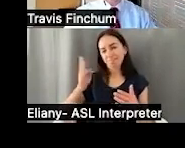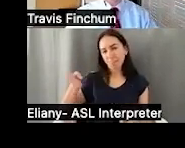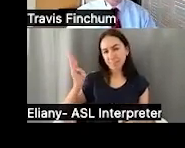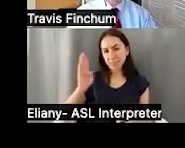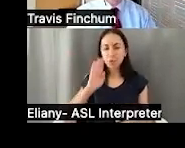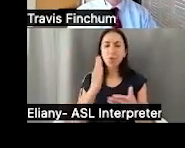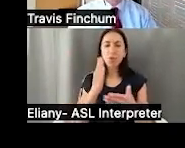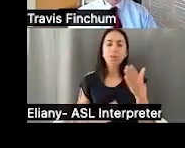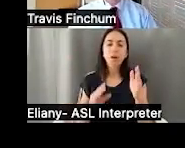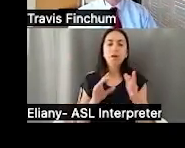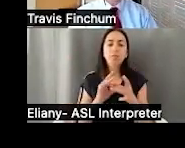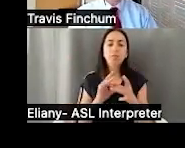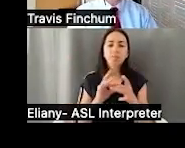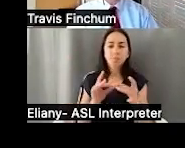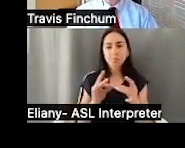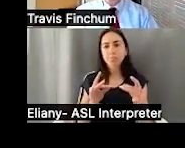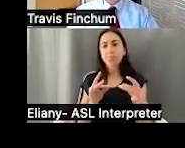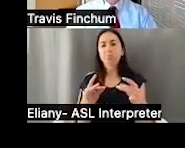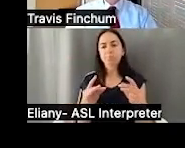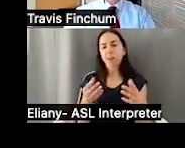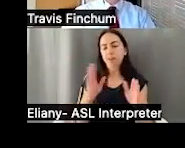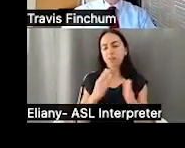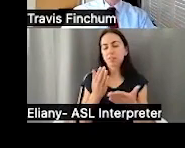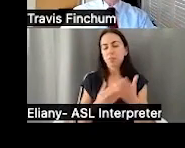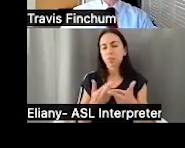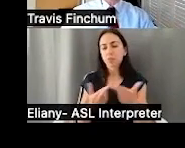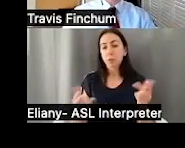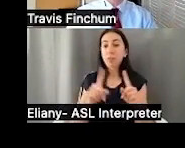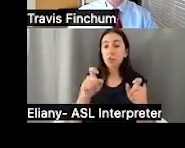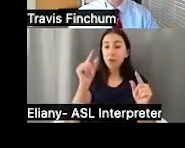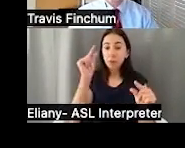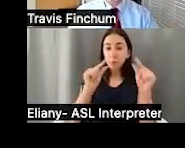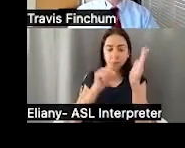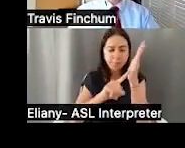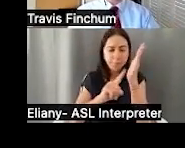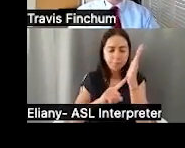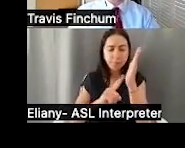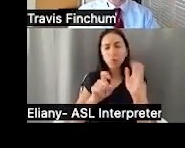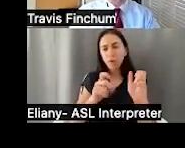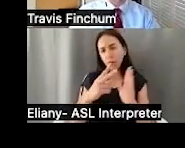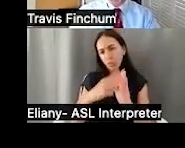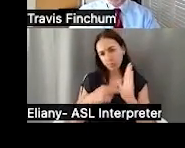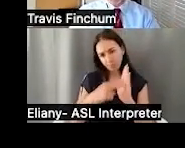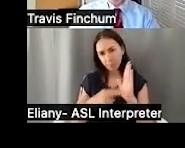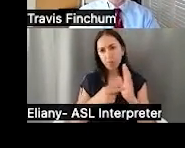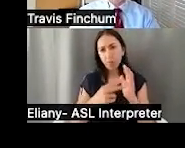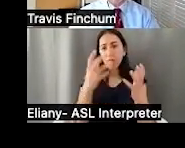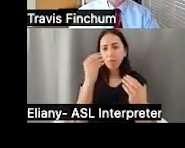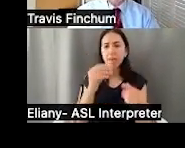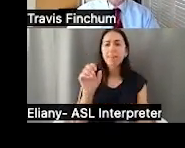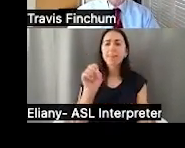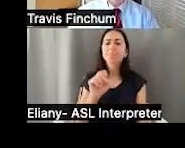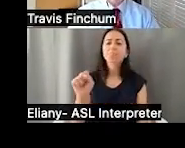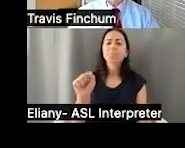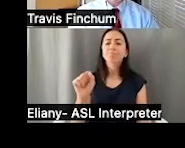be some resources that'll be available for it. But if you know to Google these terms, you can find a lot of information. And even on the Social Security's